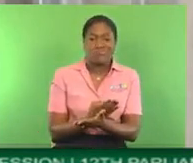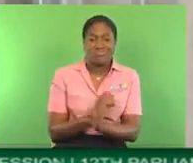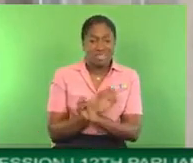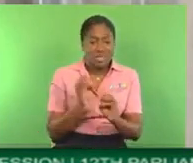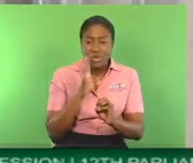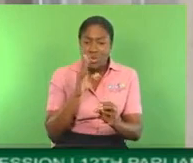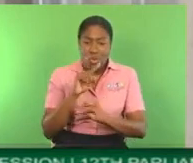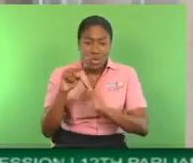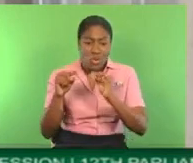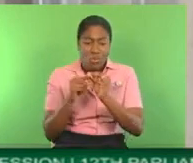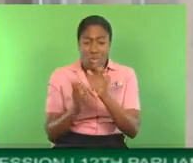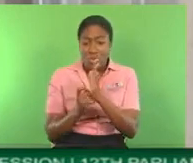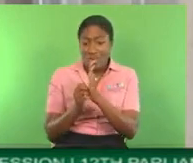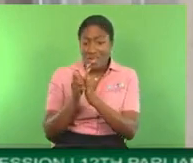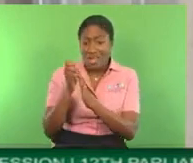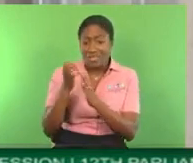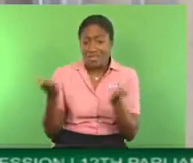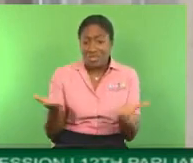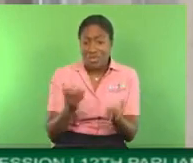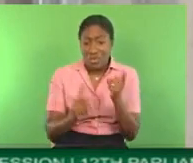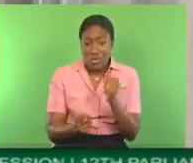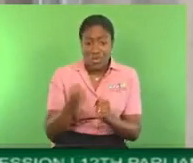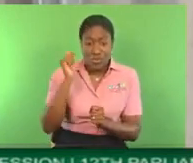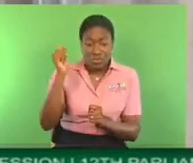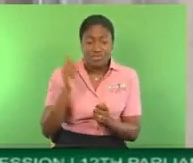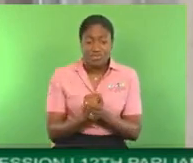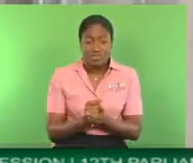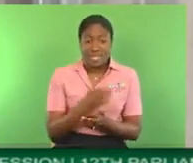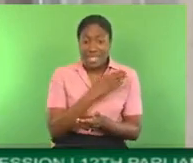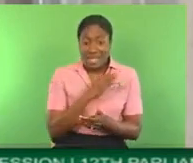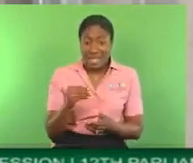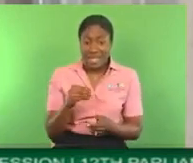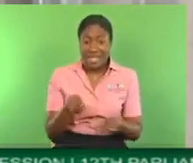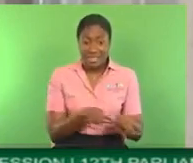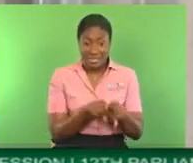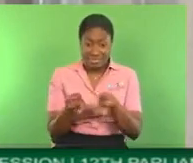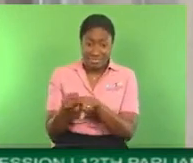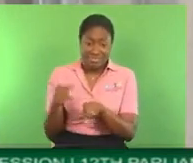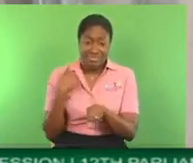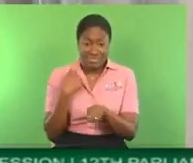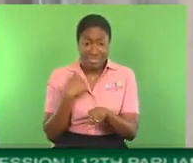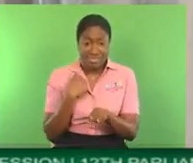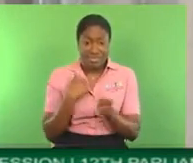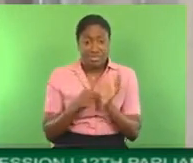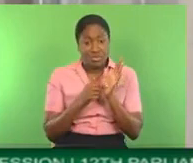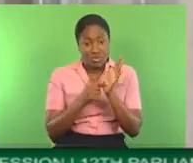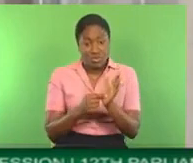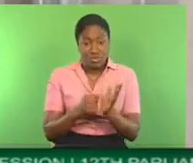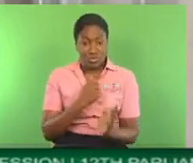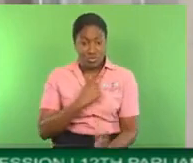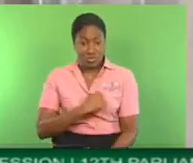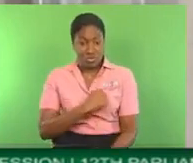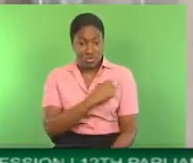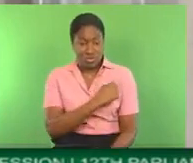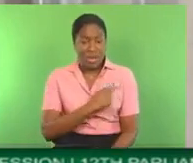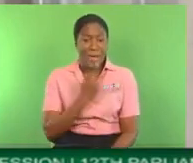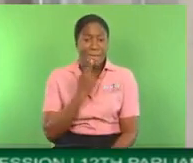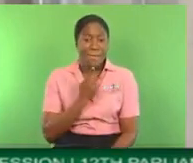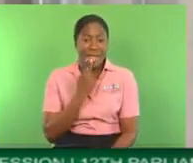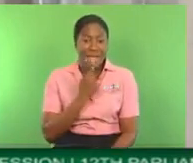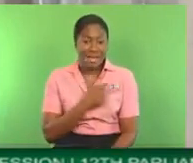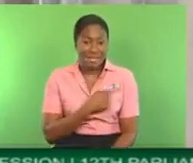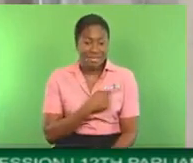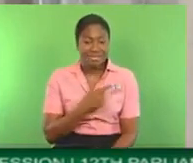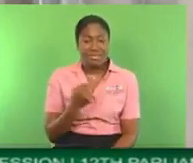about cancer care in this country. And as I display my pink ribbon on my jacket, we have to be